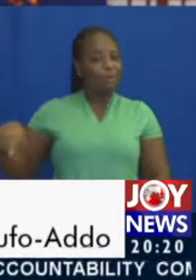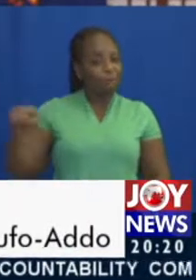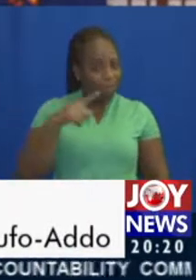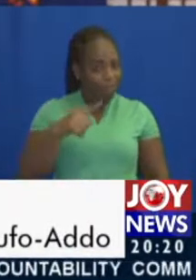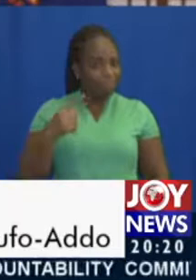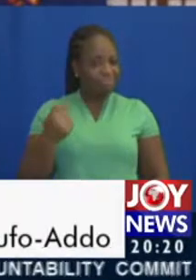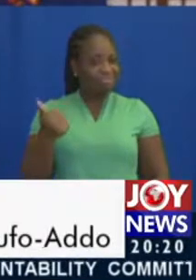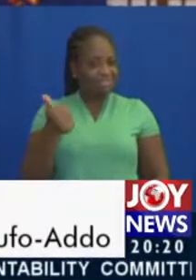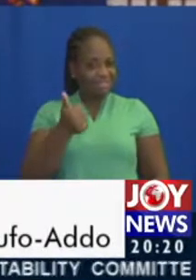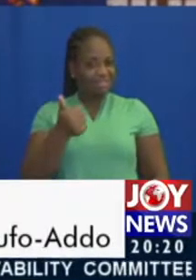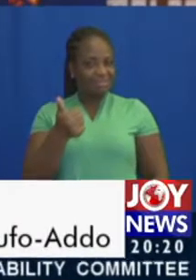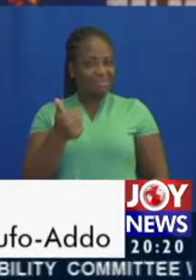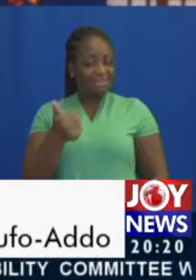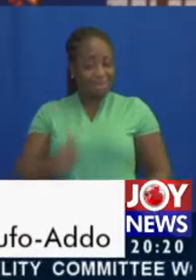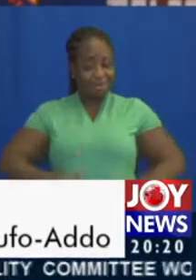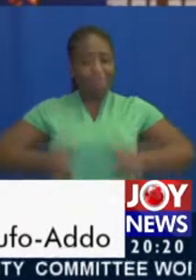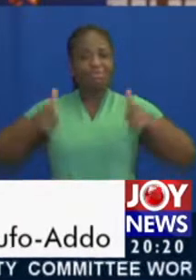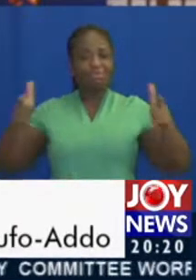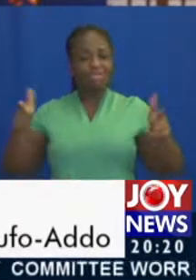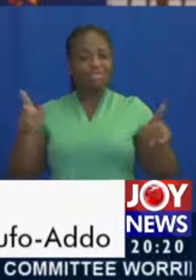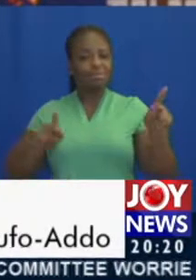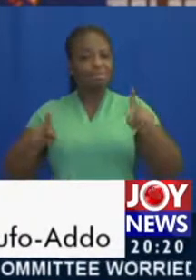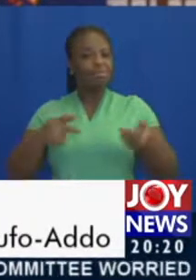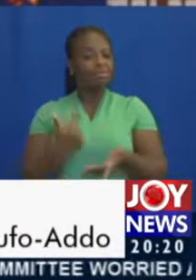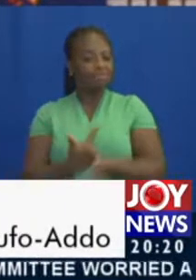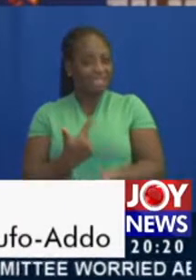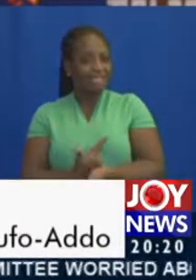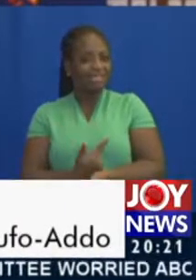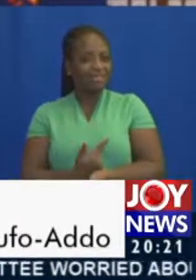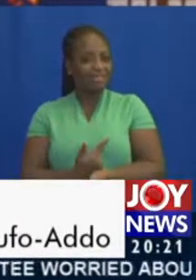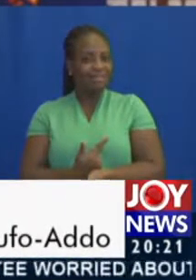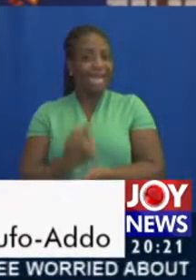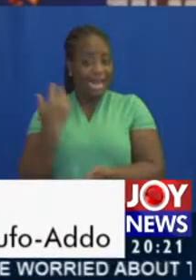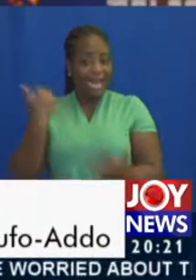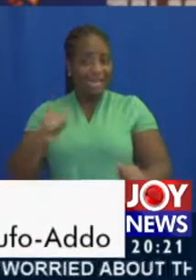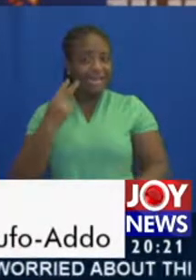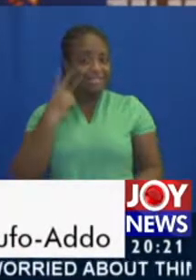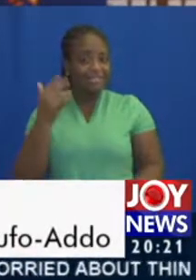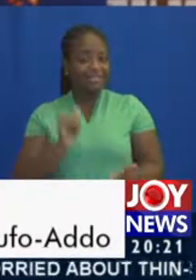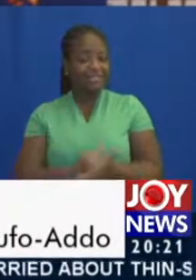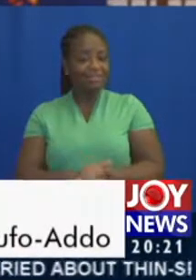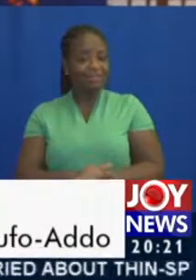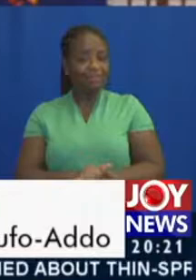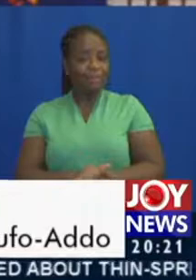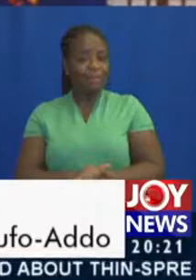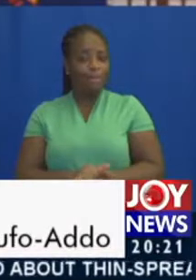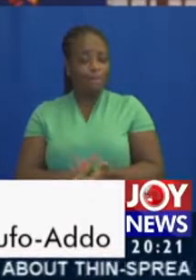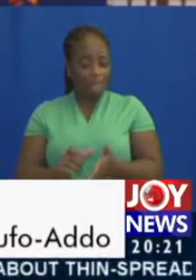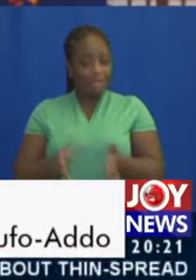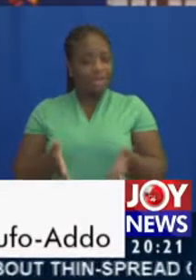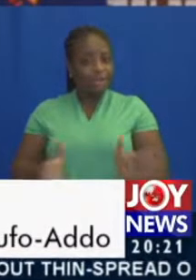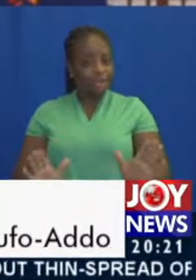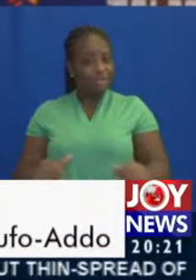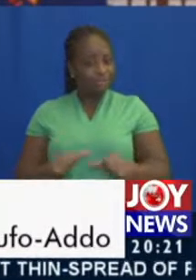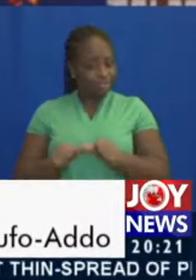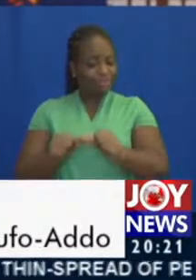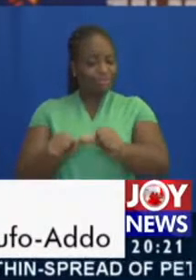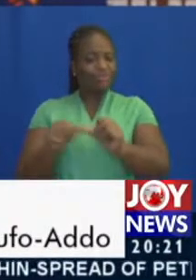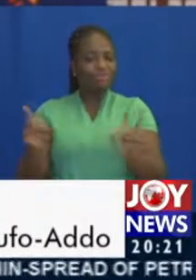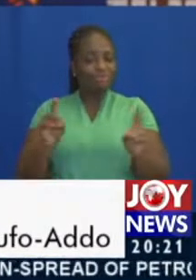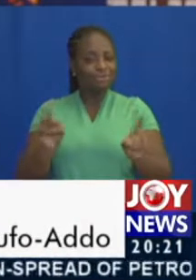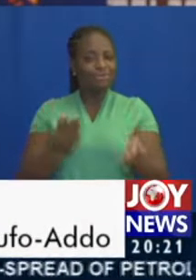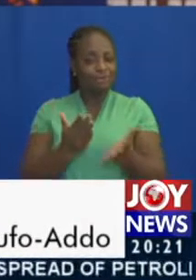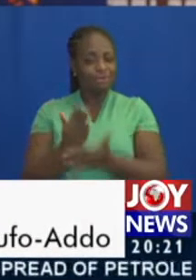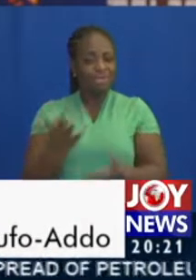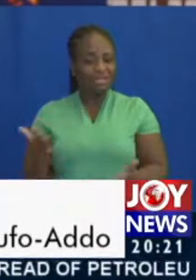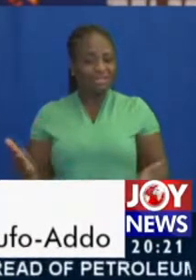and the great majority of Ghanaians can see it. Let us continue down this path so that